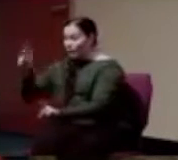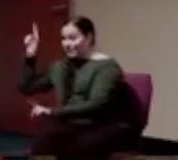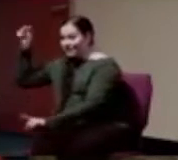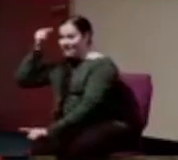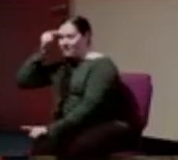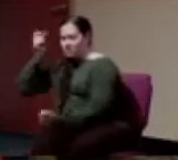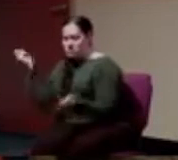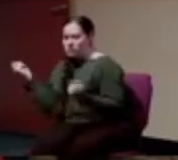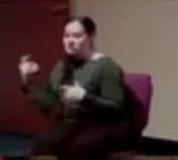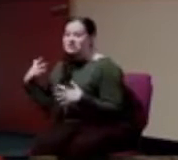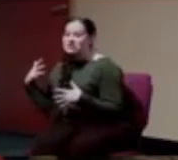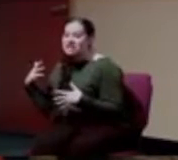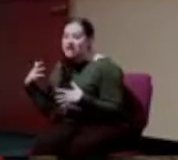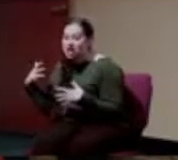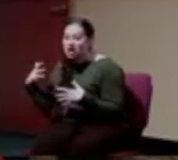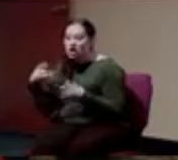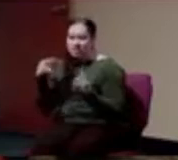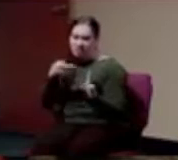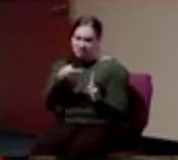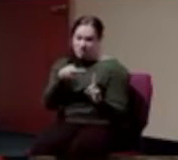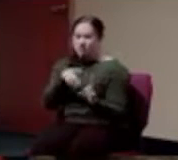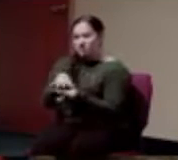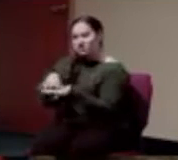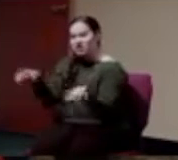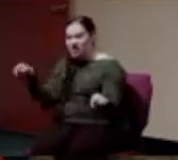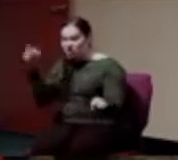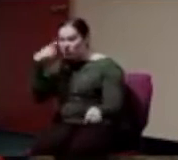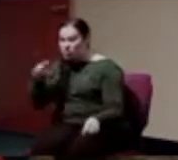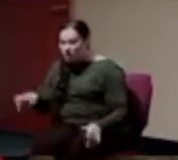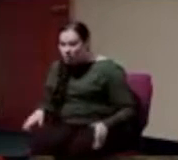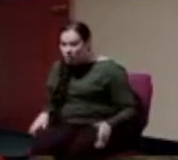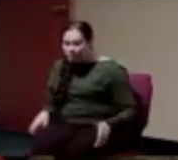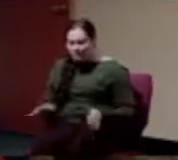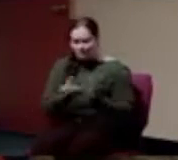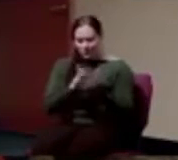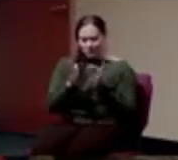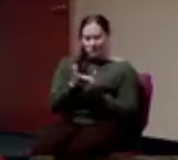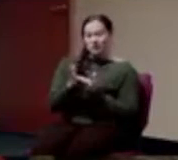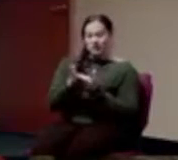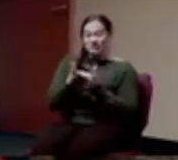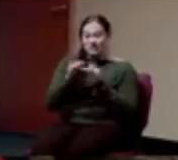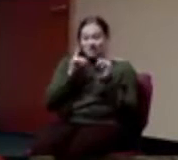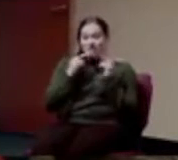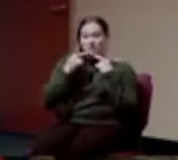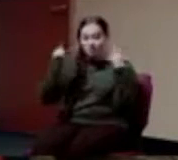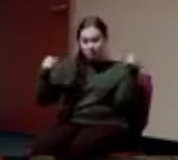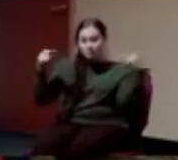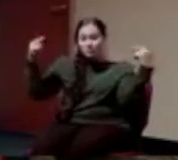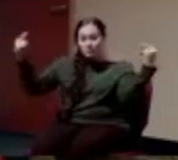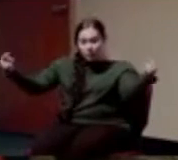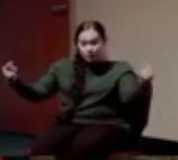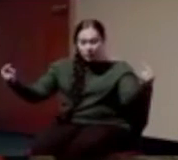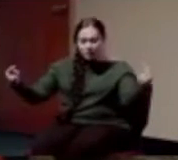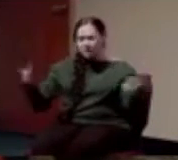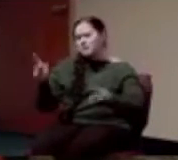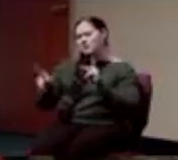use him to take over Rome. So, his name was well known. Even the people who didn't necessarily believe that he was the